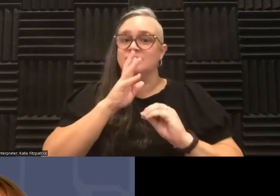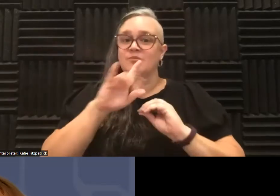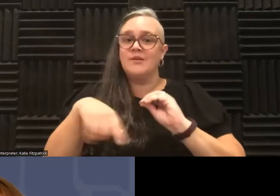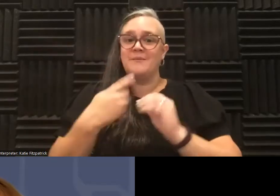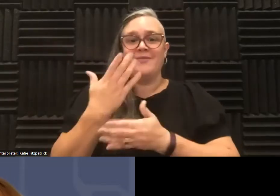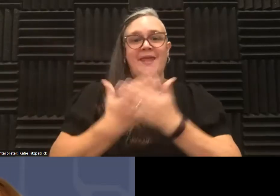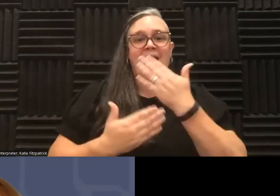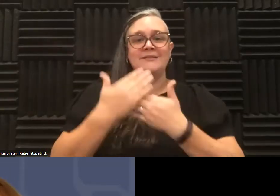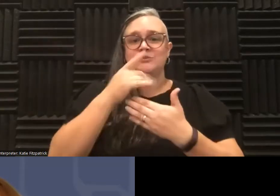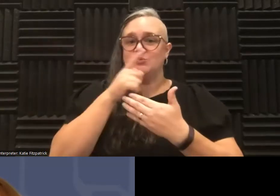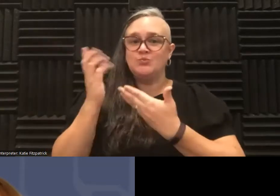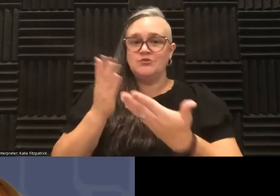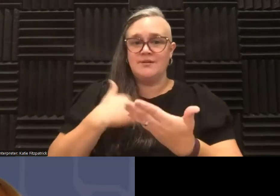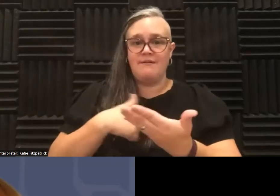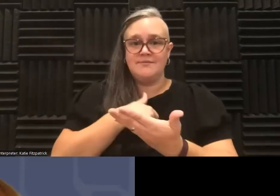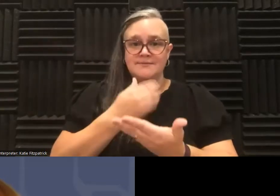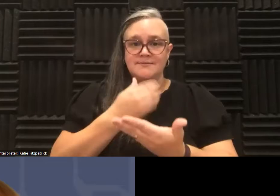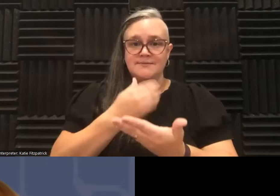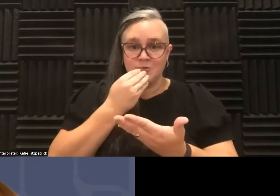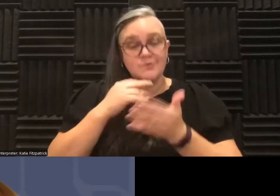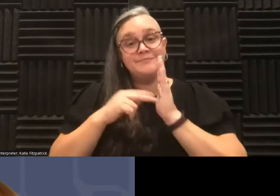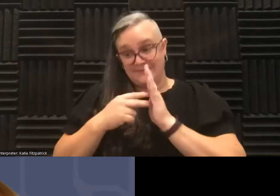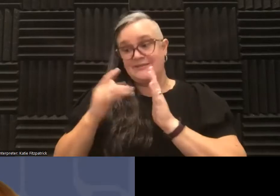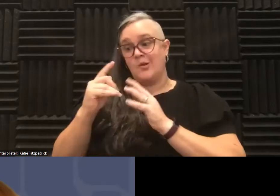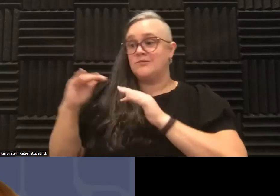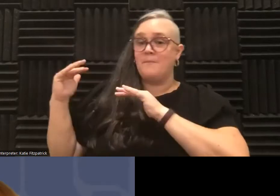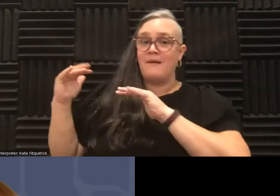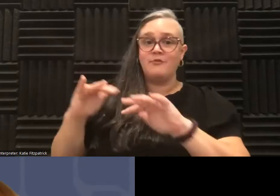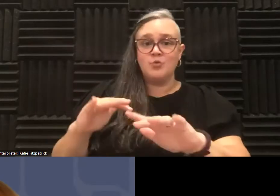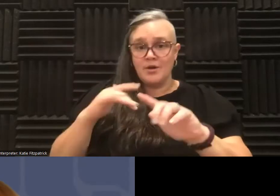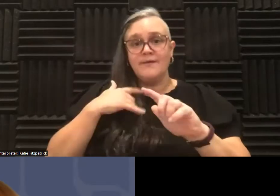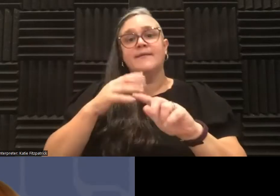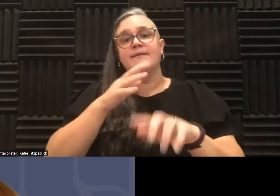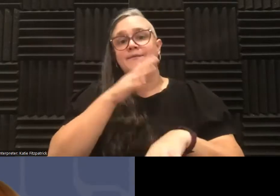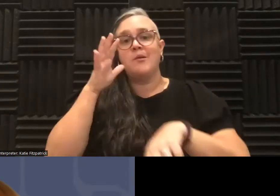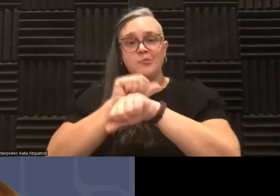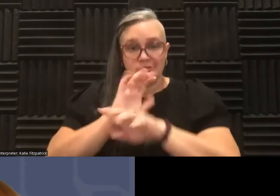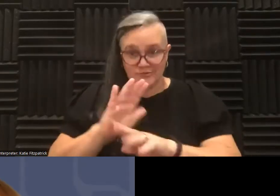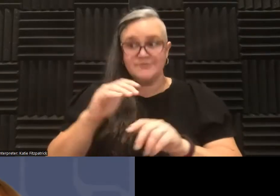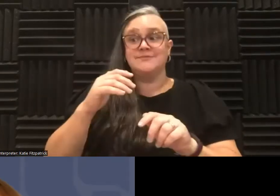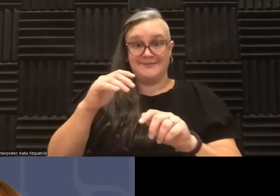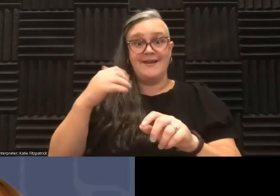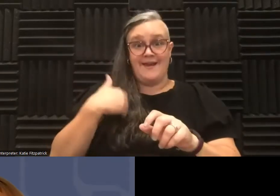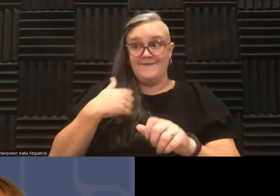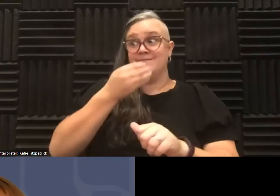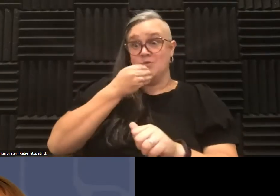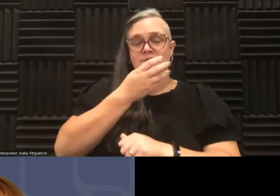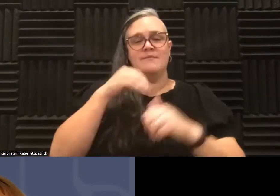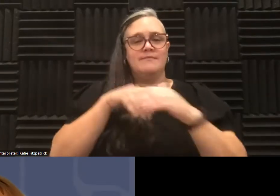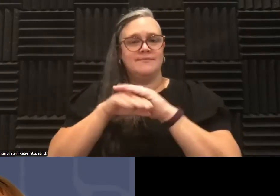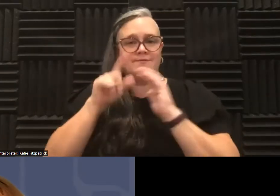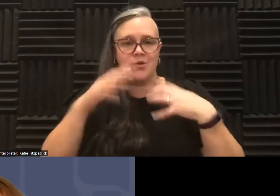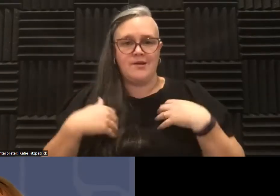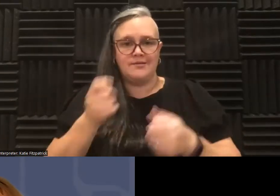food, ensuring migratory farm workers feel valued and have access to health care. Please join me in welcoming